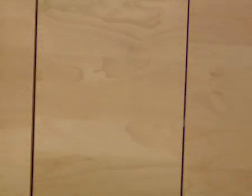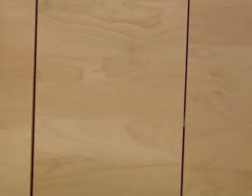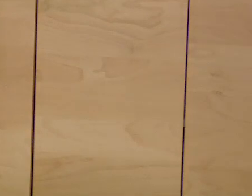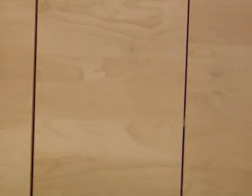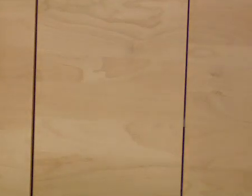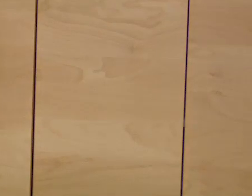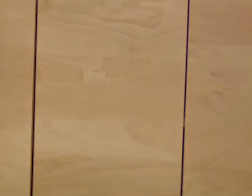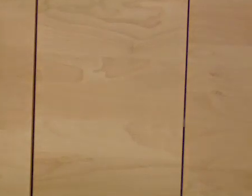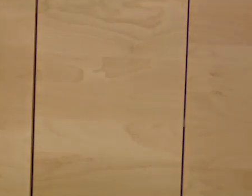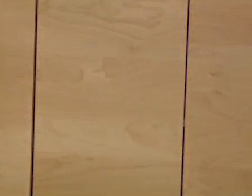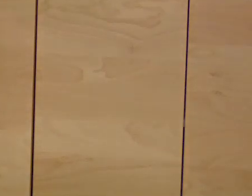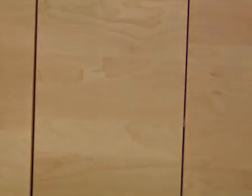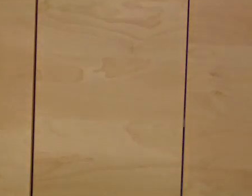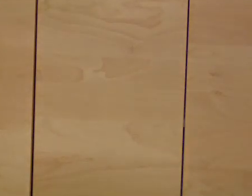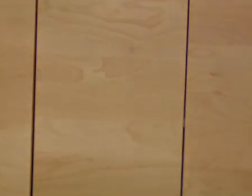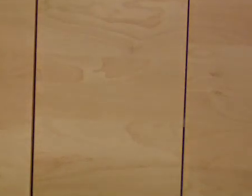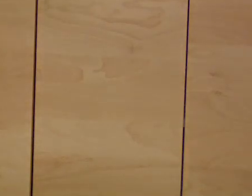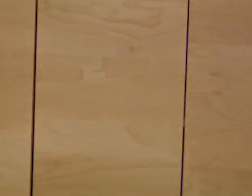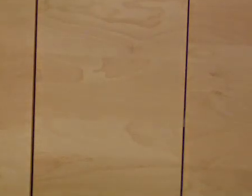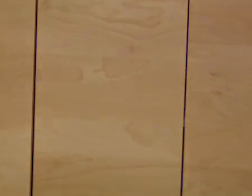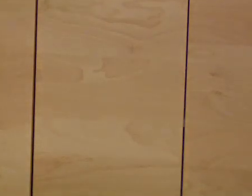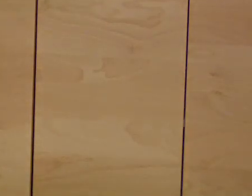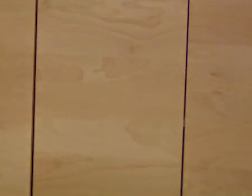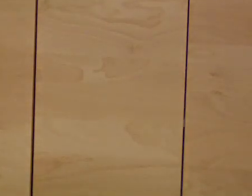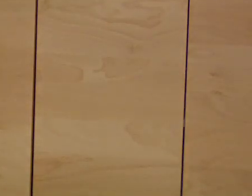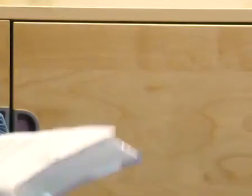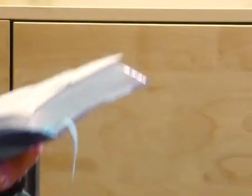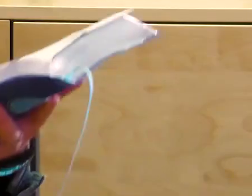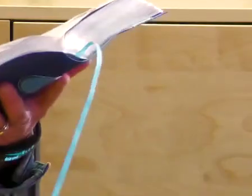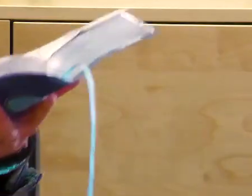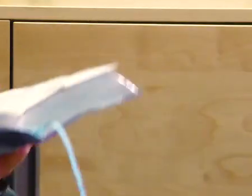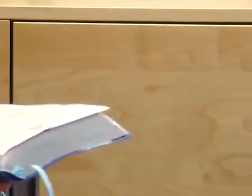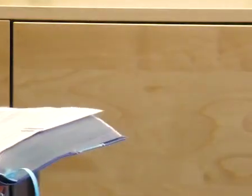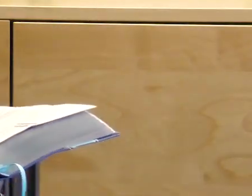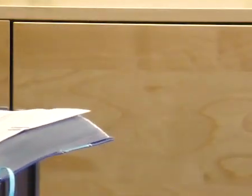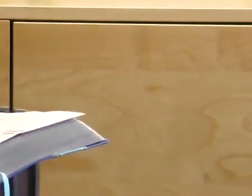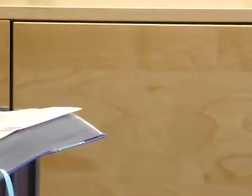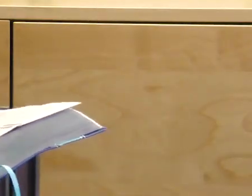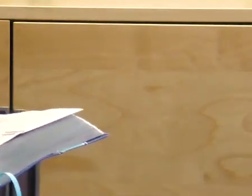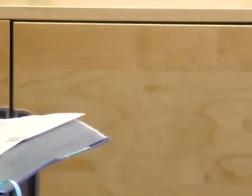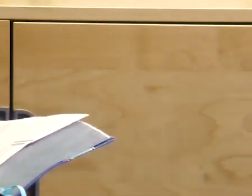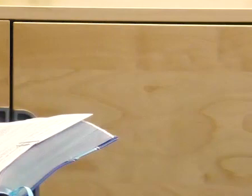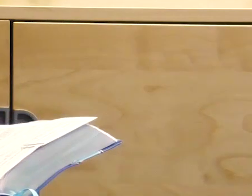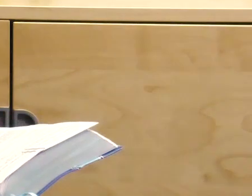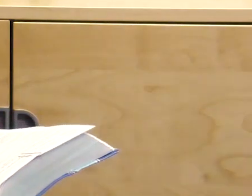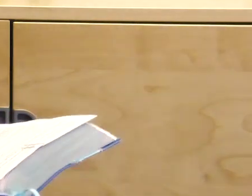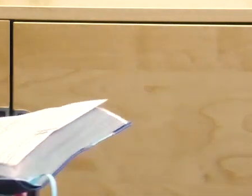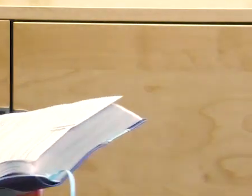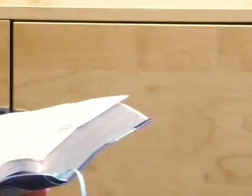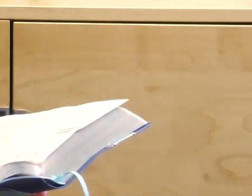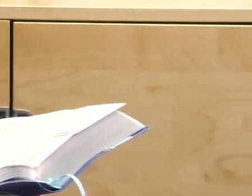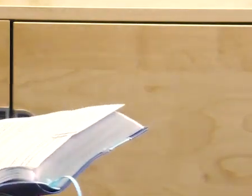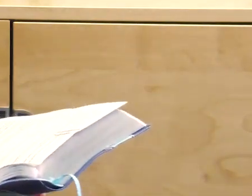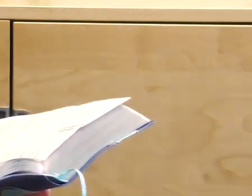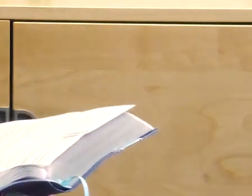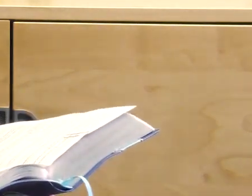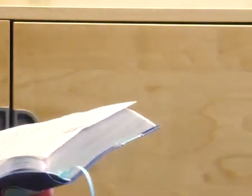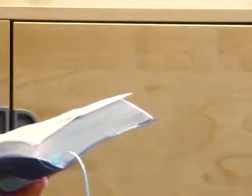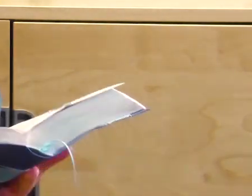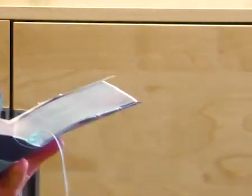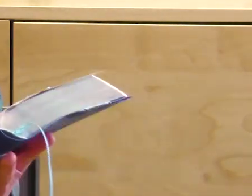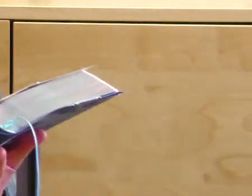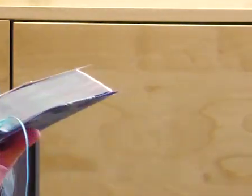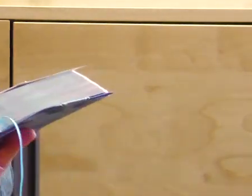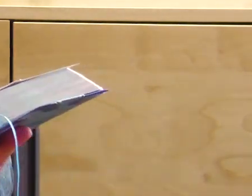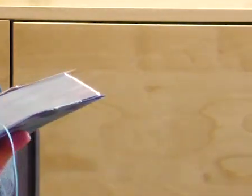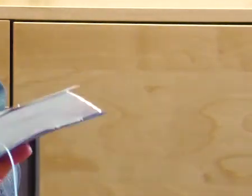on how can you be kind to people who are different than you. So next month, we are going to start with a new topic and a new